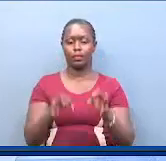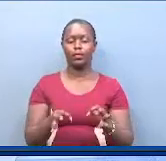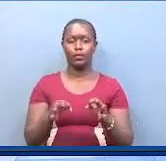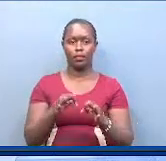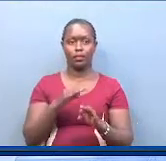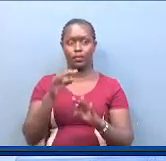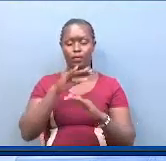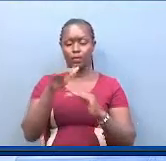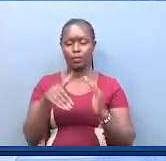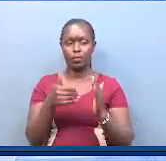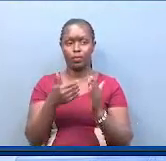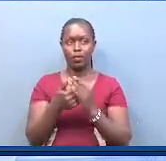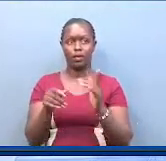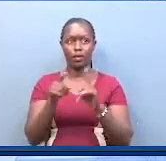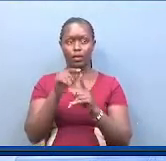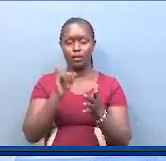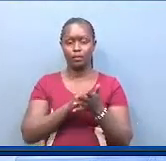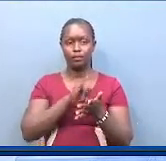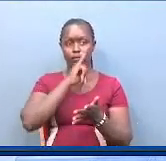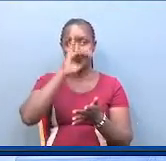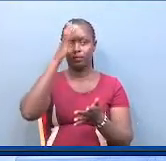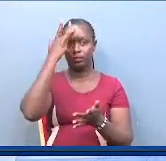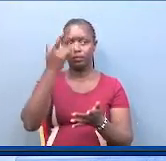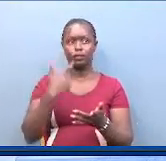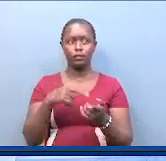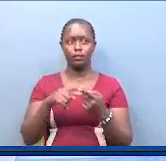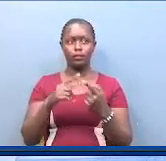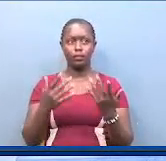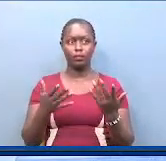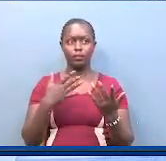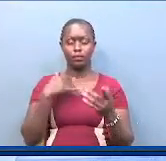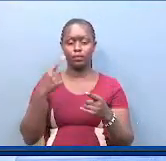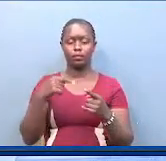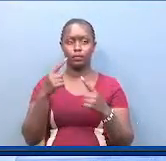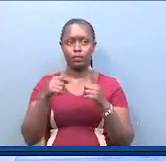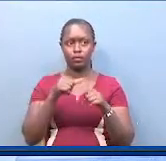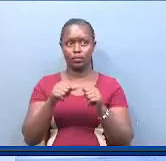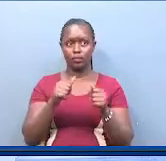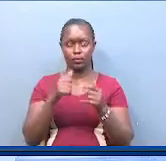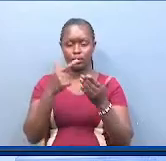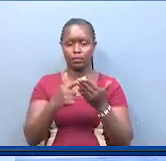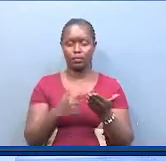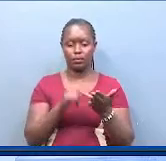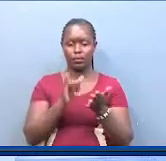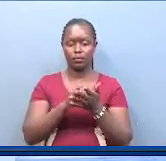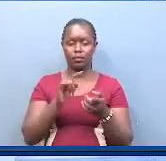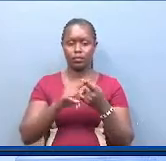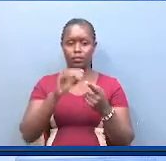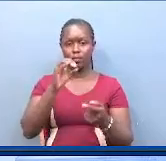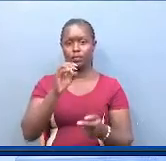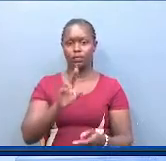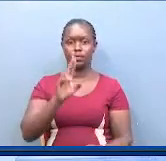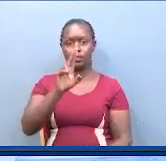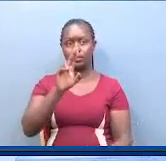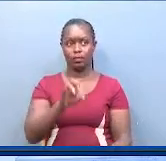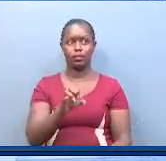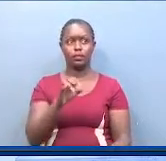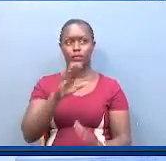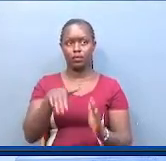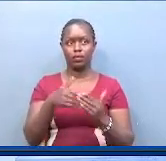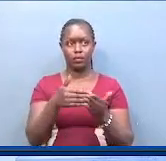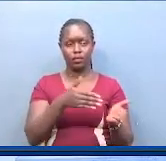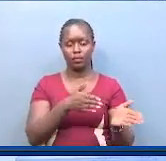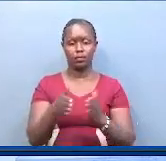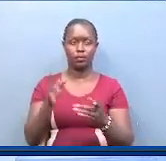all the kids, in fact, that's why I like the debate that was in Catholic University, because it gave Ruto an